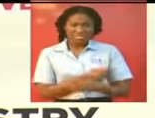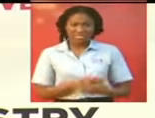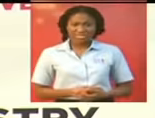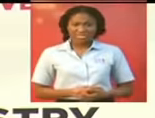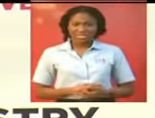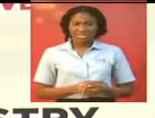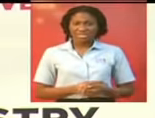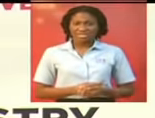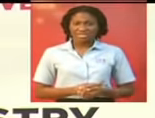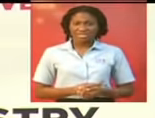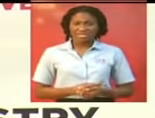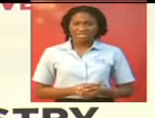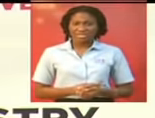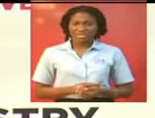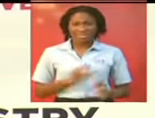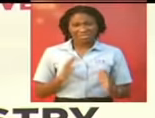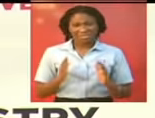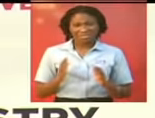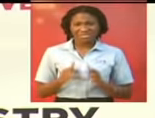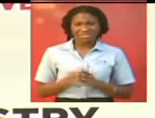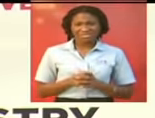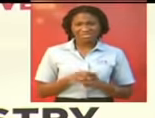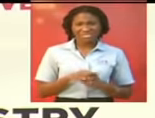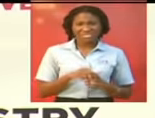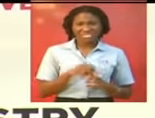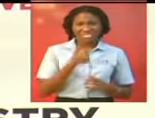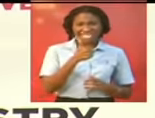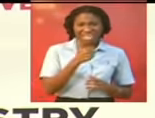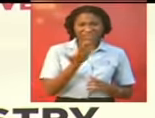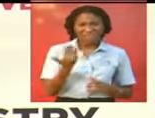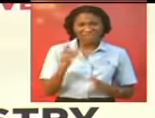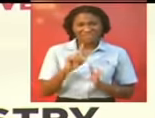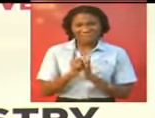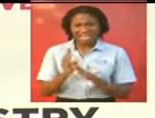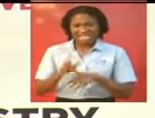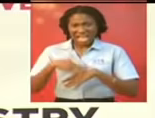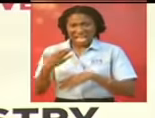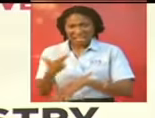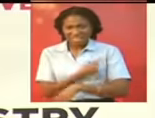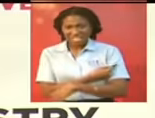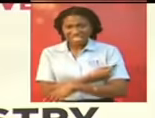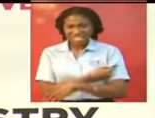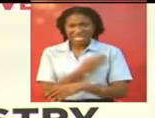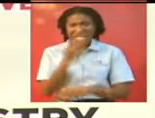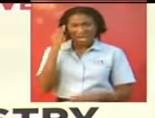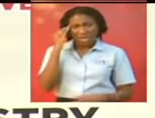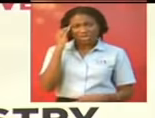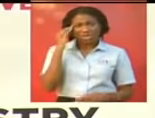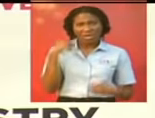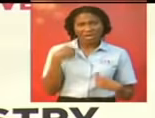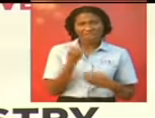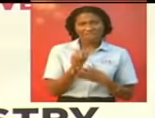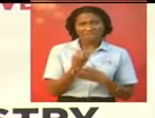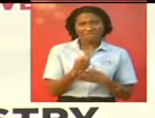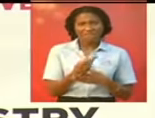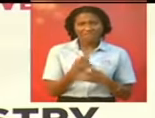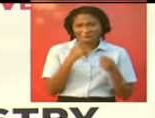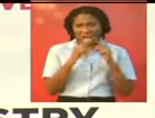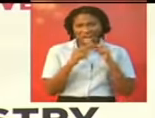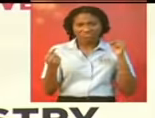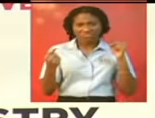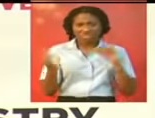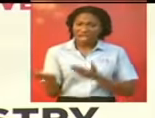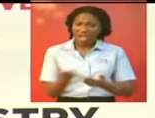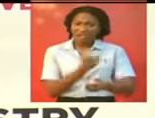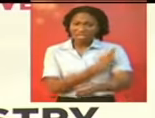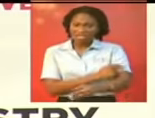allergies maybe about 10 to 15 minutes after having the vaccine. I know of a few cases that had to go to hospital. They have been treated